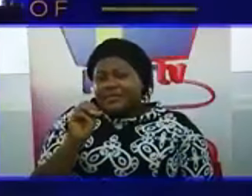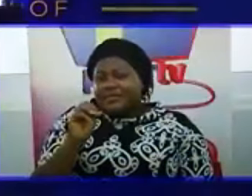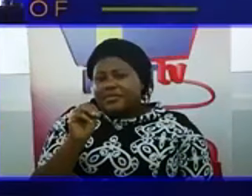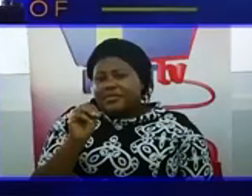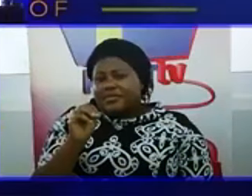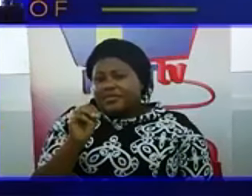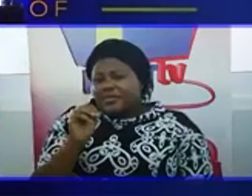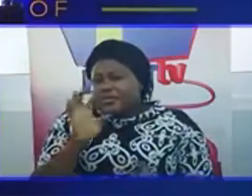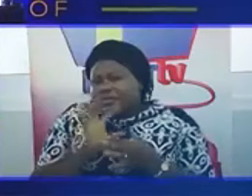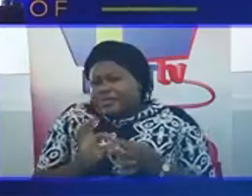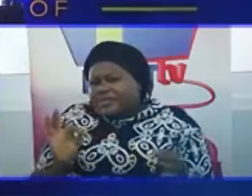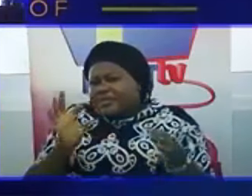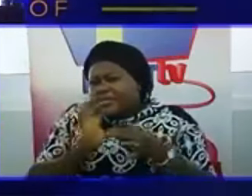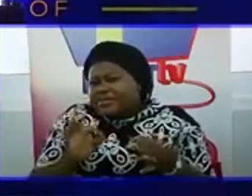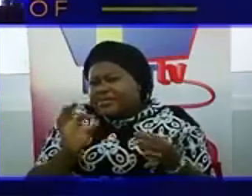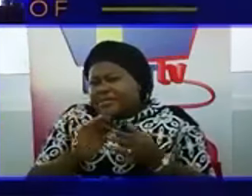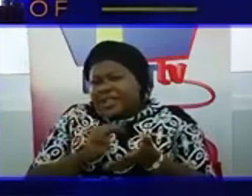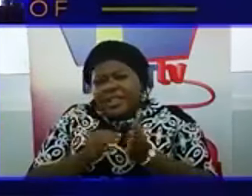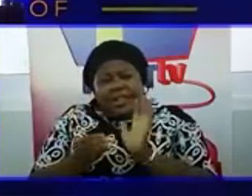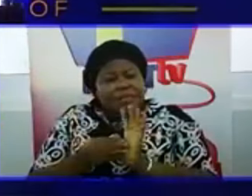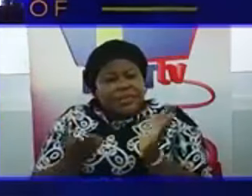What this scripture is saying is this.